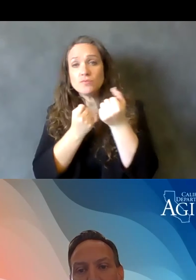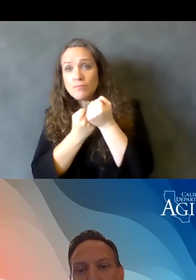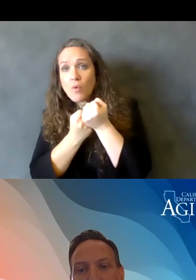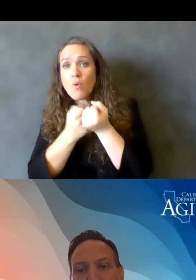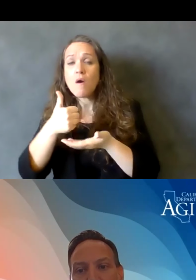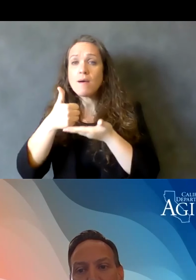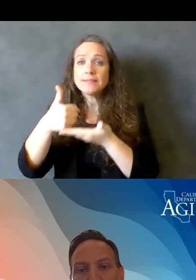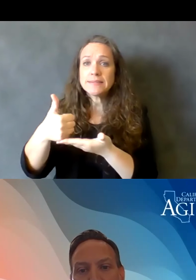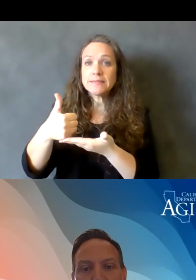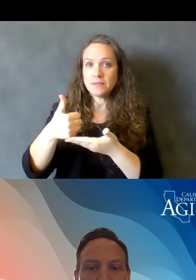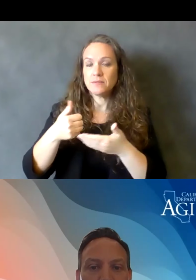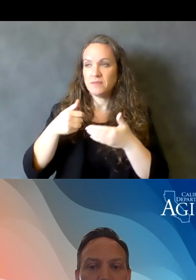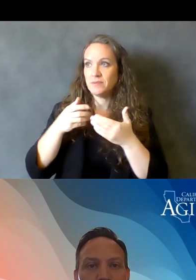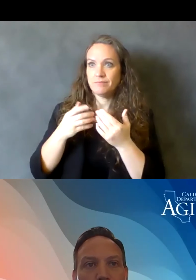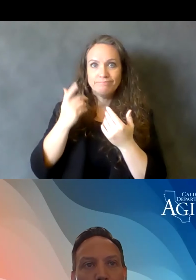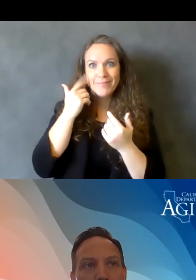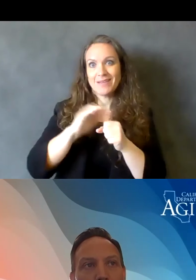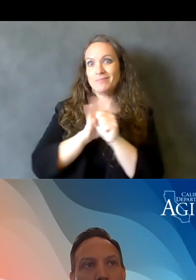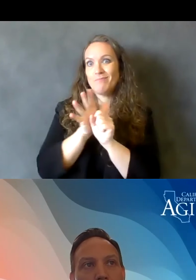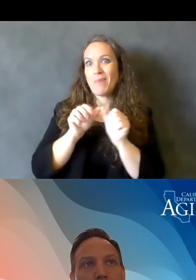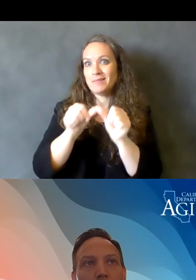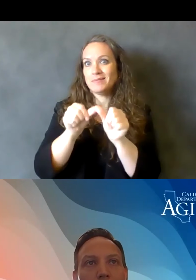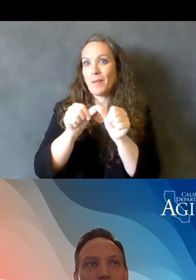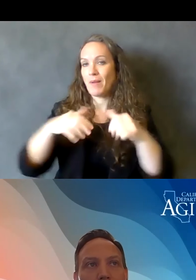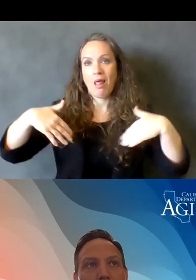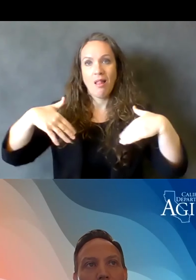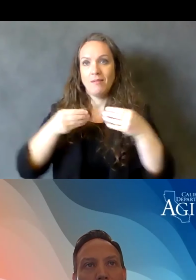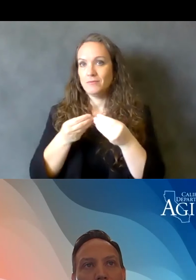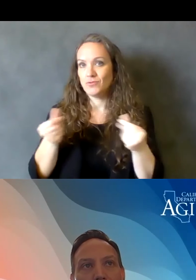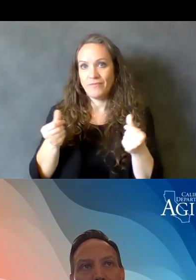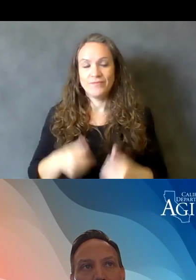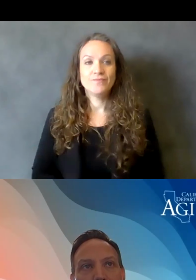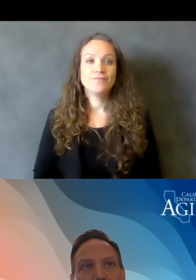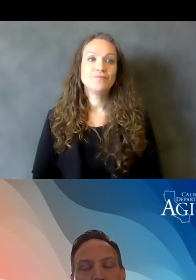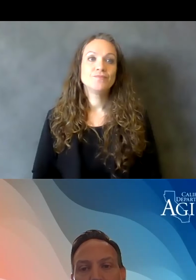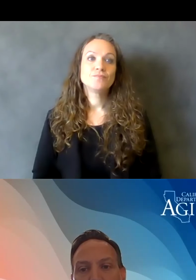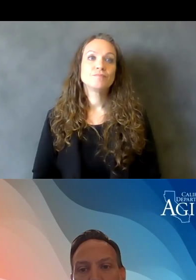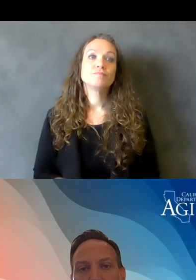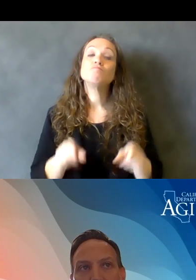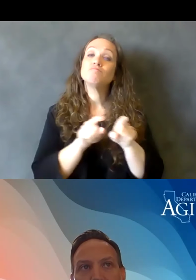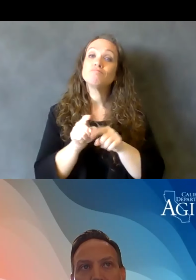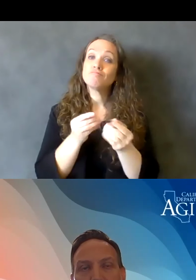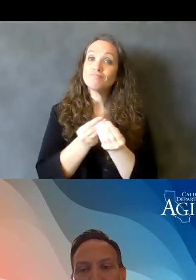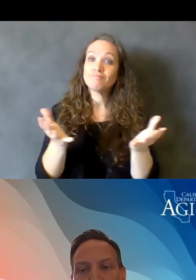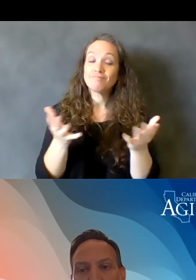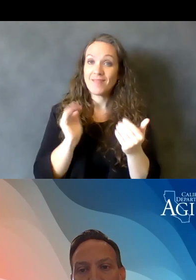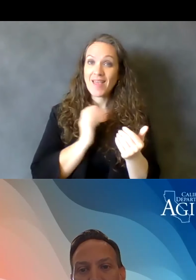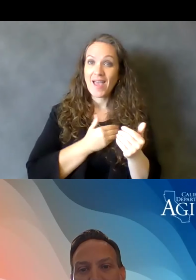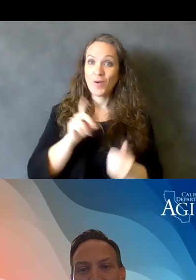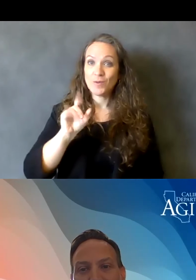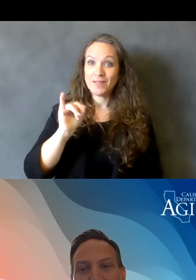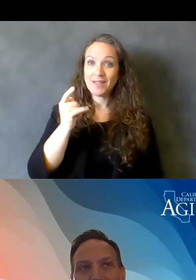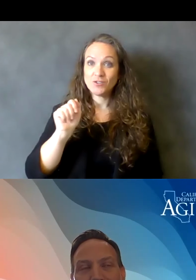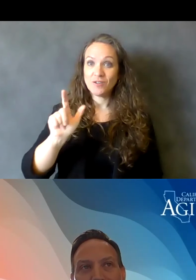as the pandemic continues. All right, I also want to provide an update on our digital device distribution